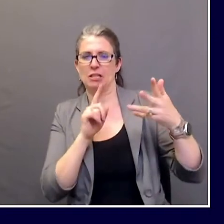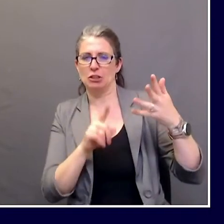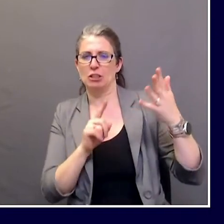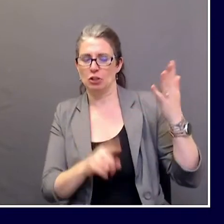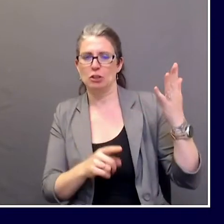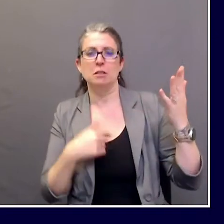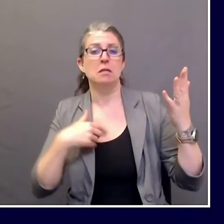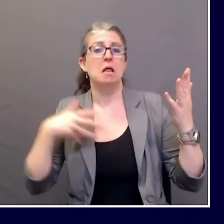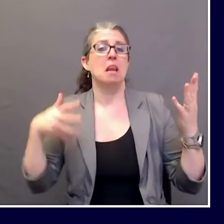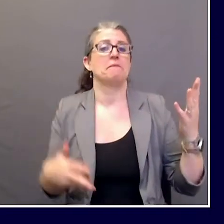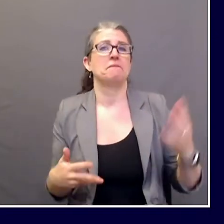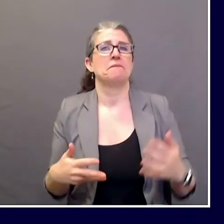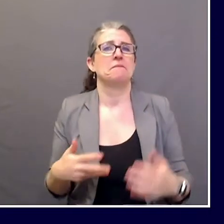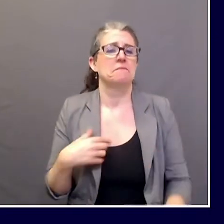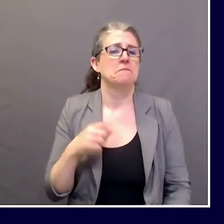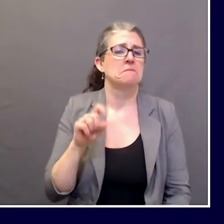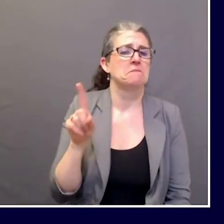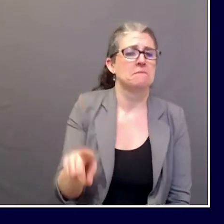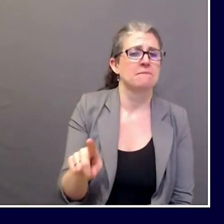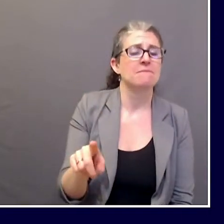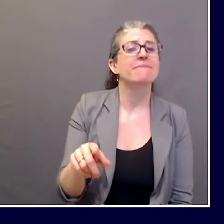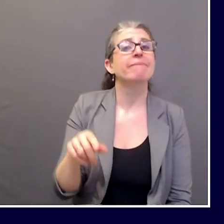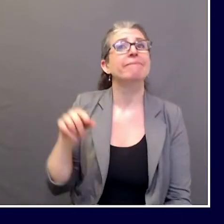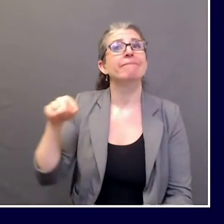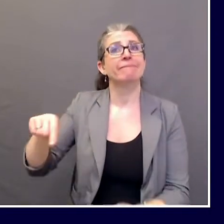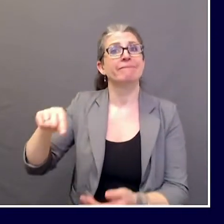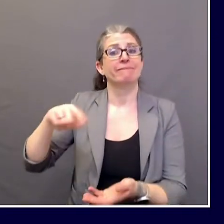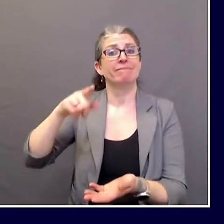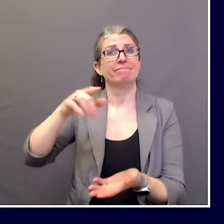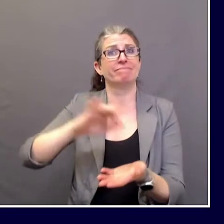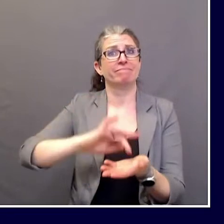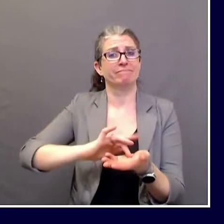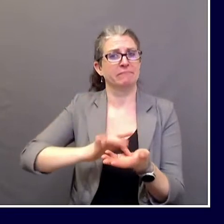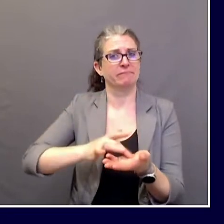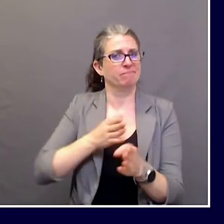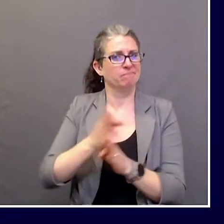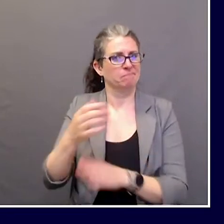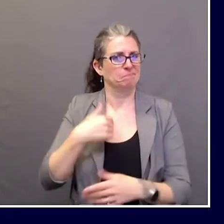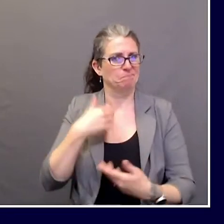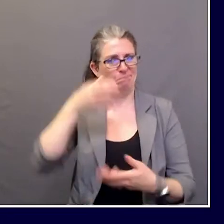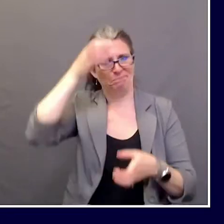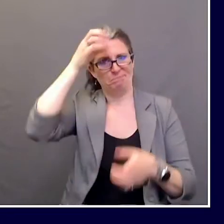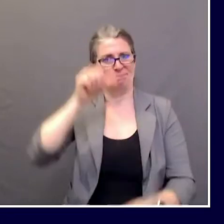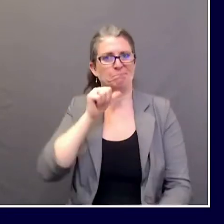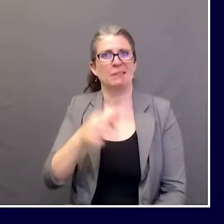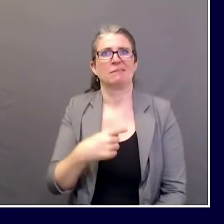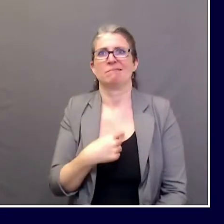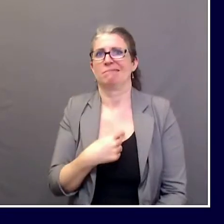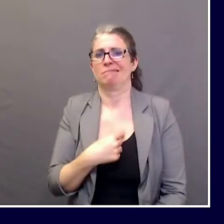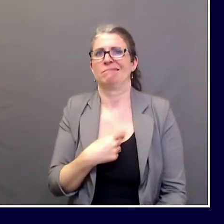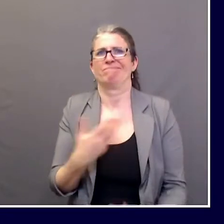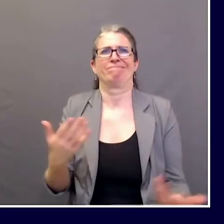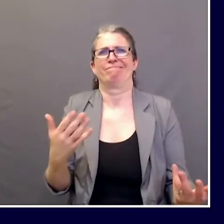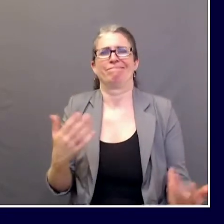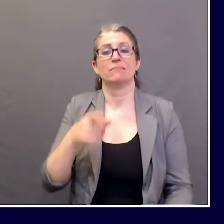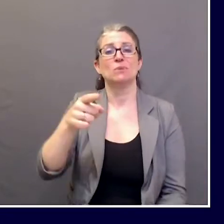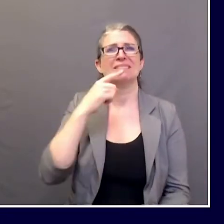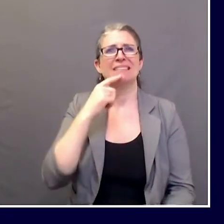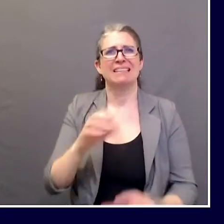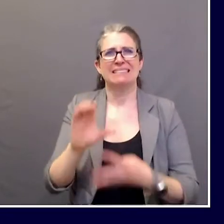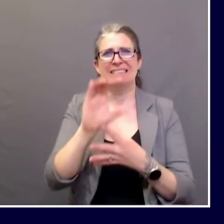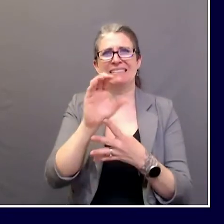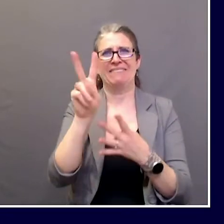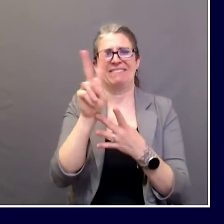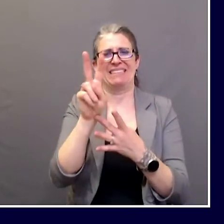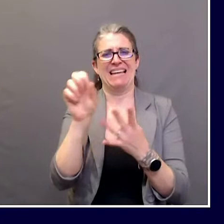when I ask this next question. This type of clotting, the CVST, is this something that a person would be aware of? Would a doctor have